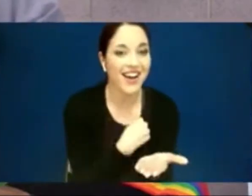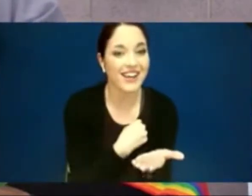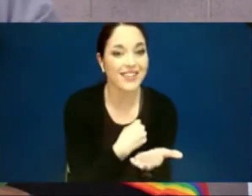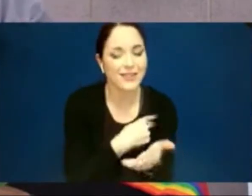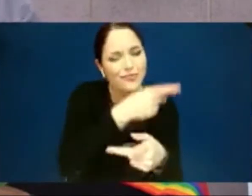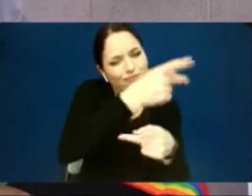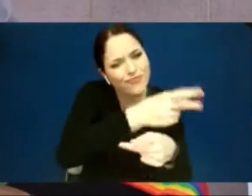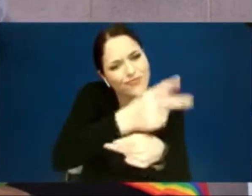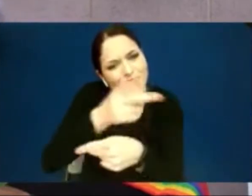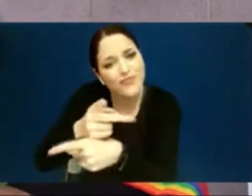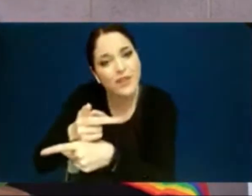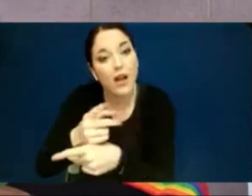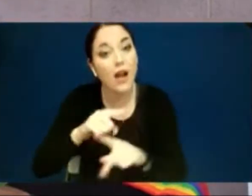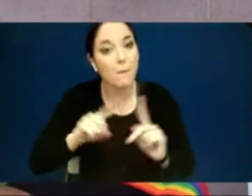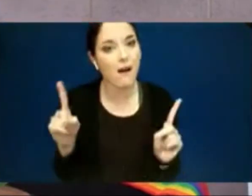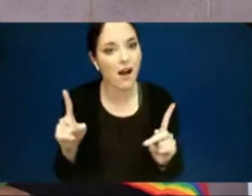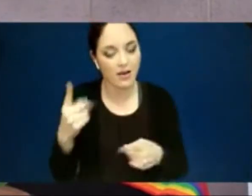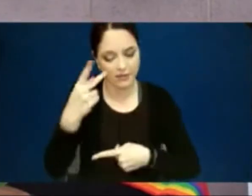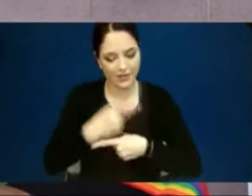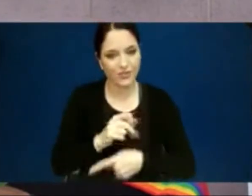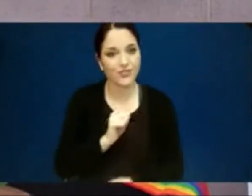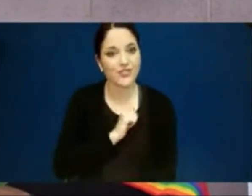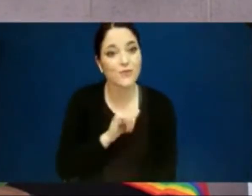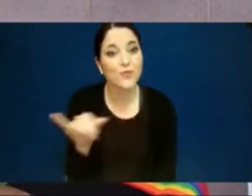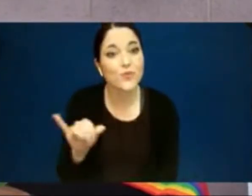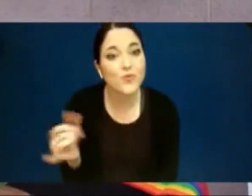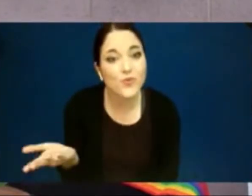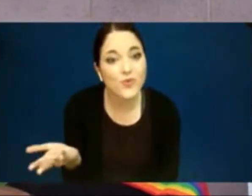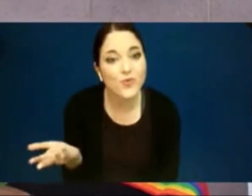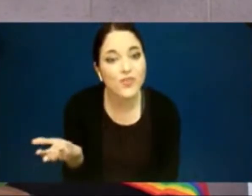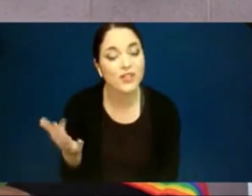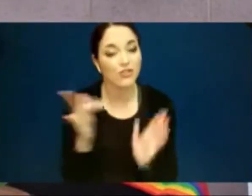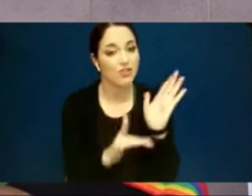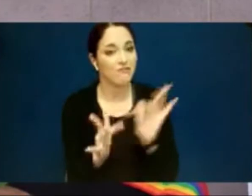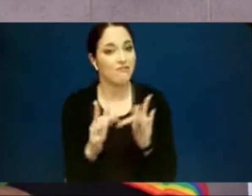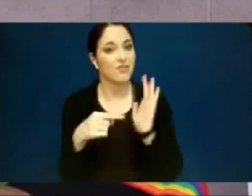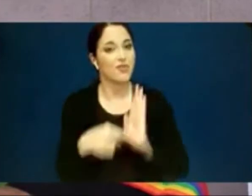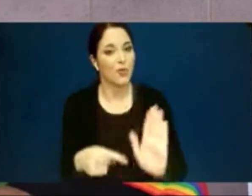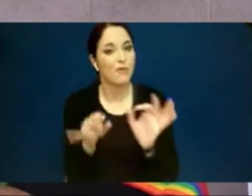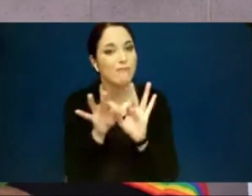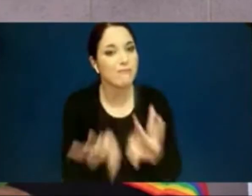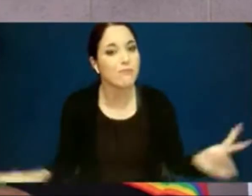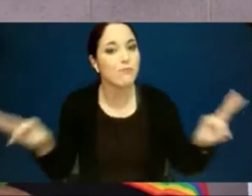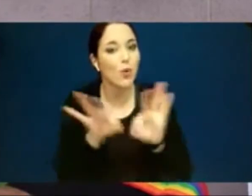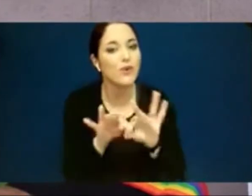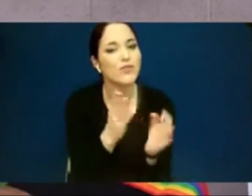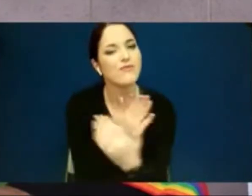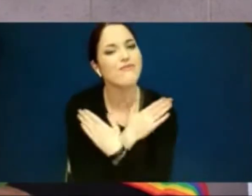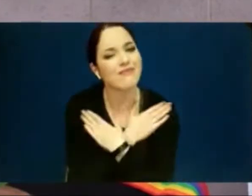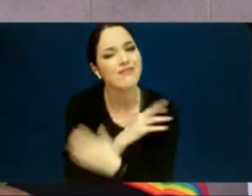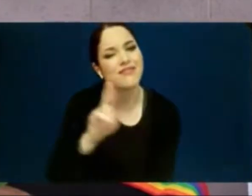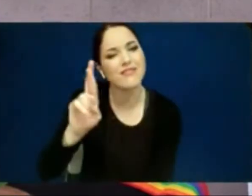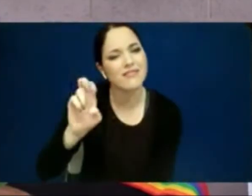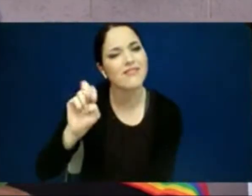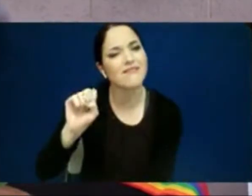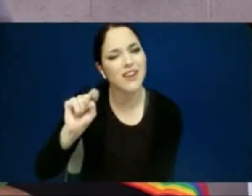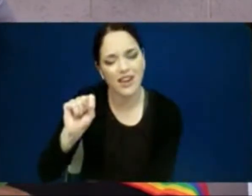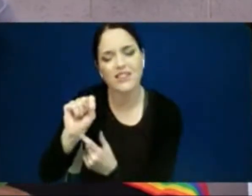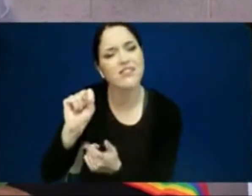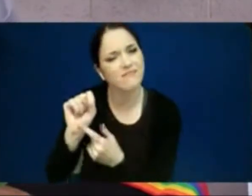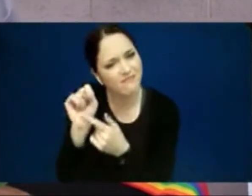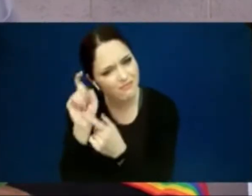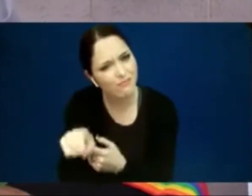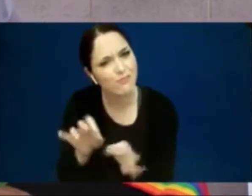to care for ourselves. He's modeling the importance of rest. And yet the question of the disciples